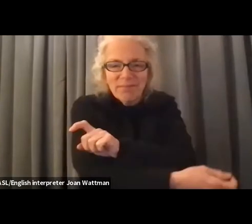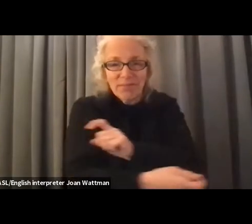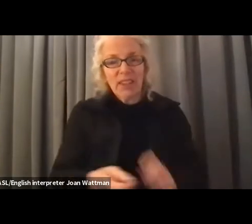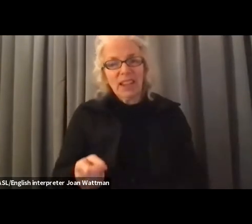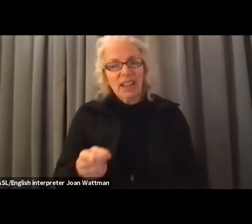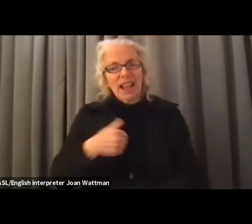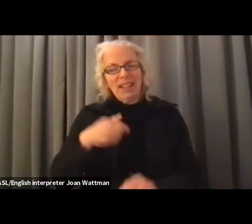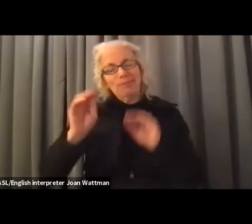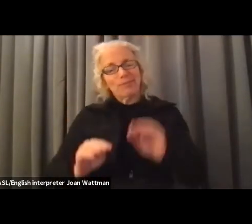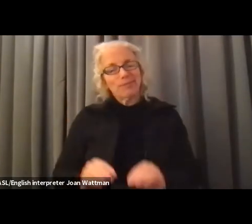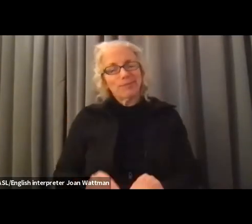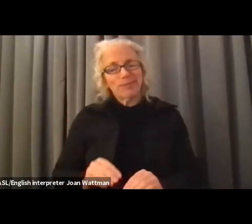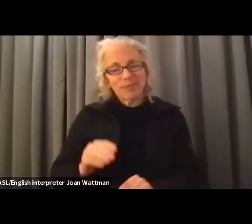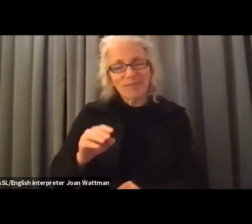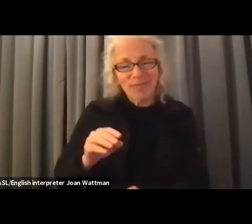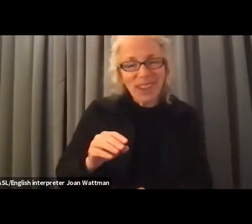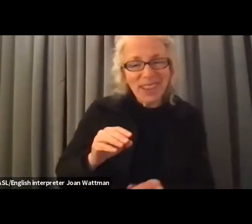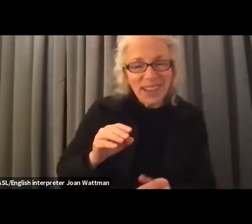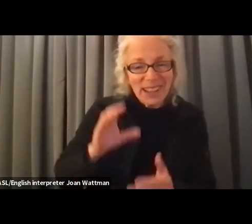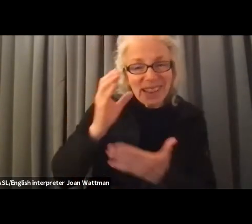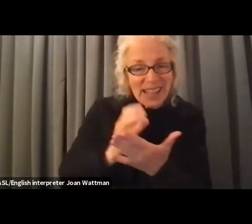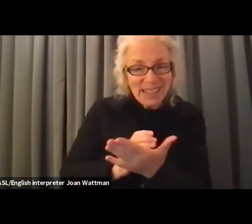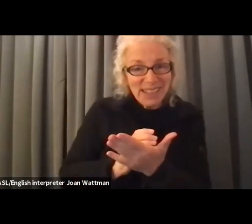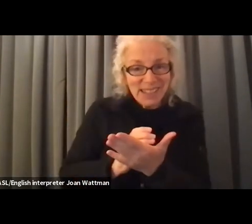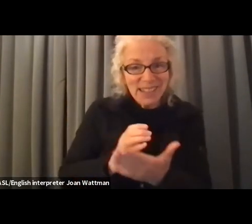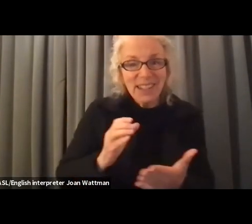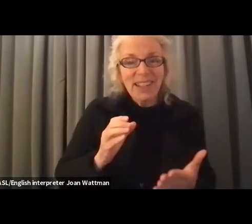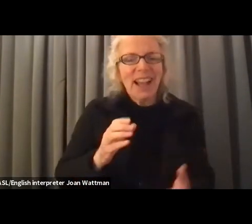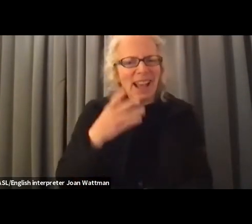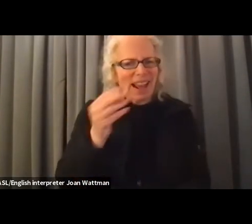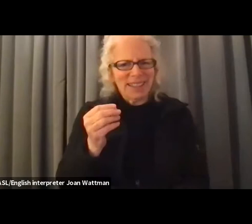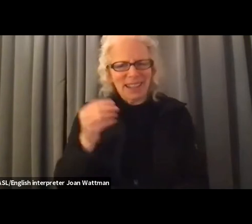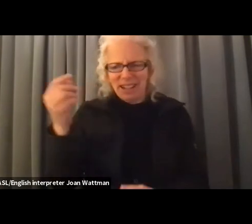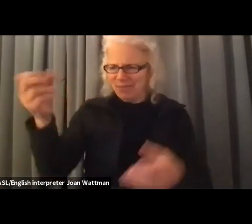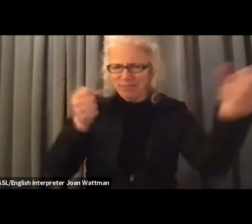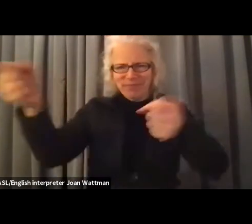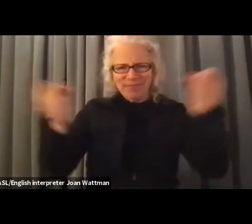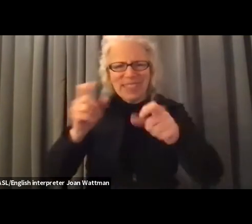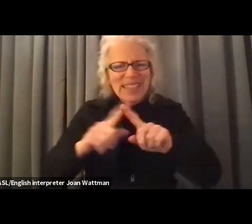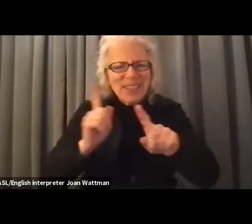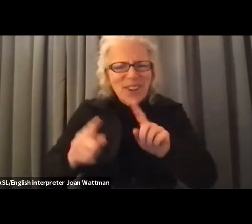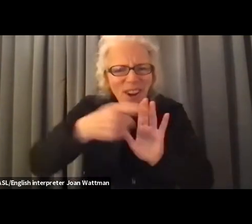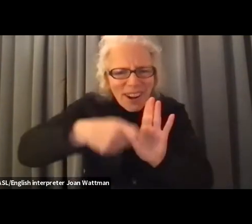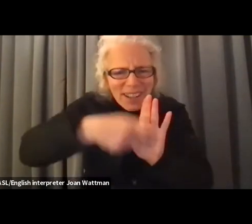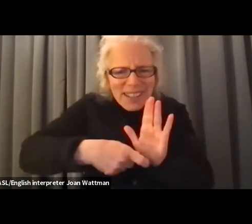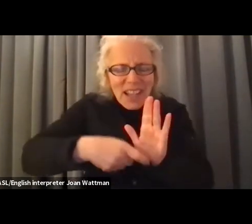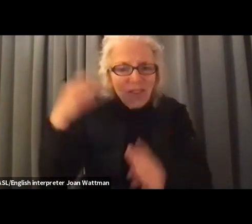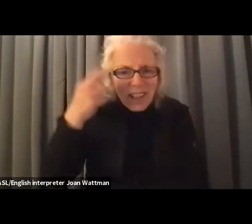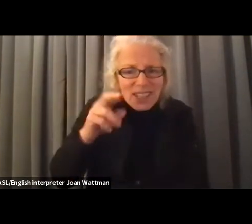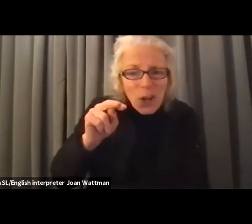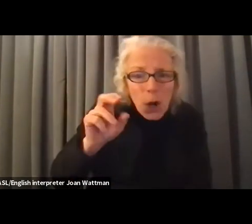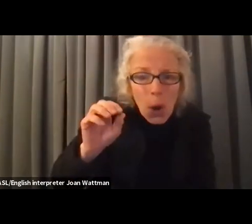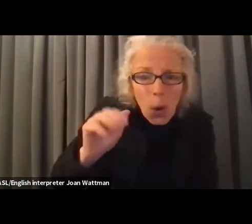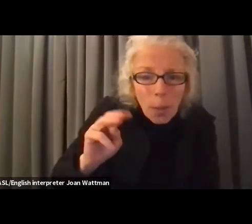syllabus dominated by people with whom Eqbal collaborated and who have spoken in this very lecture series, including Noam